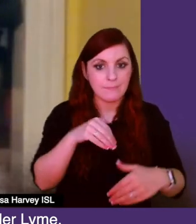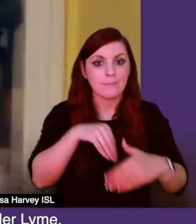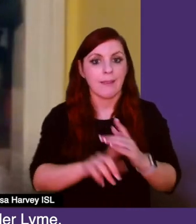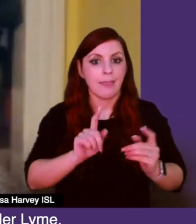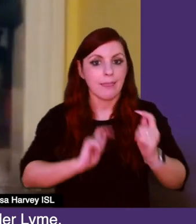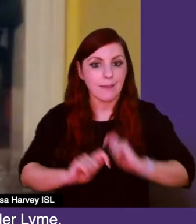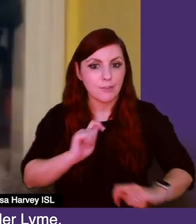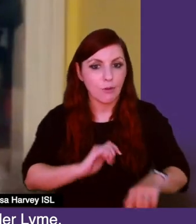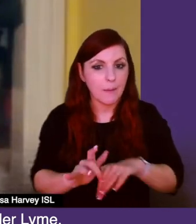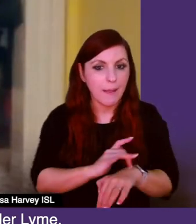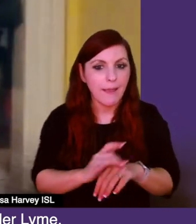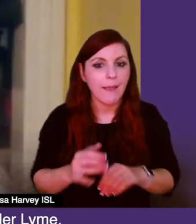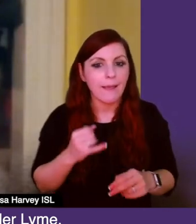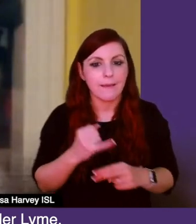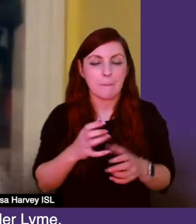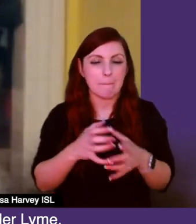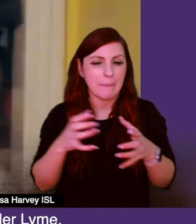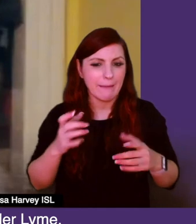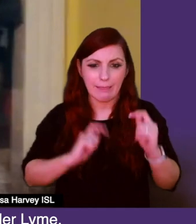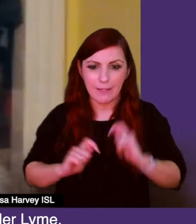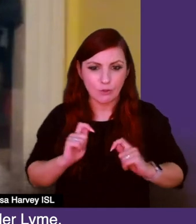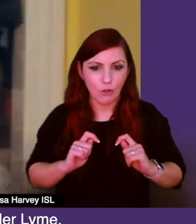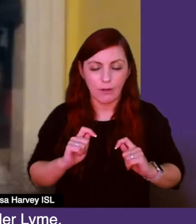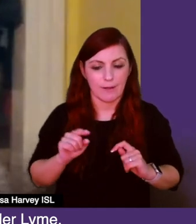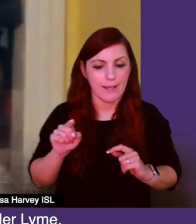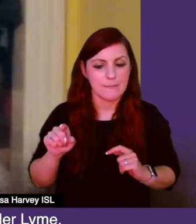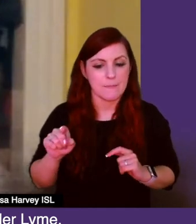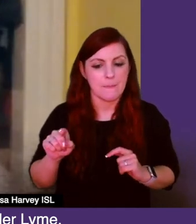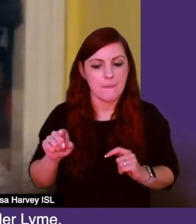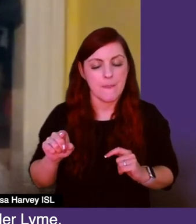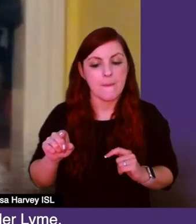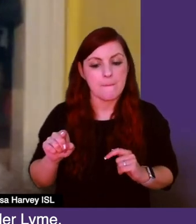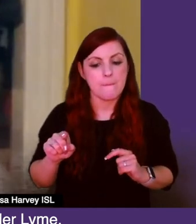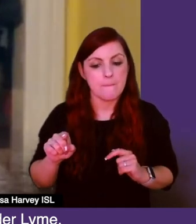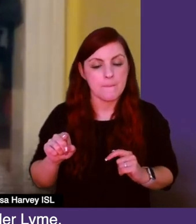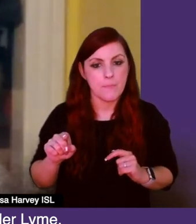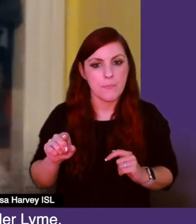play in a big theater in